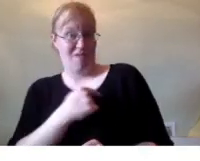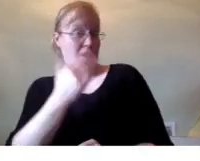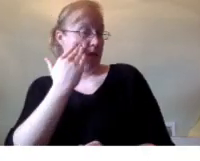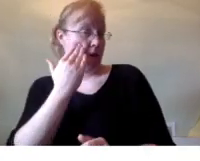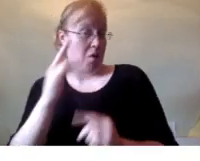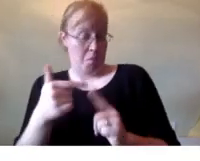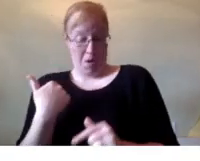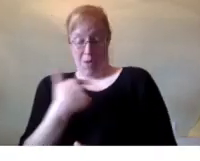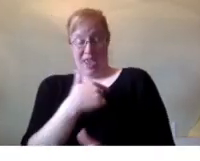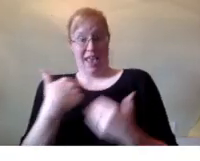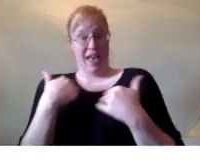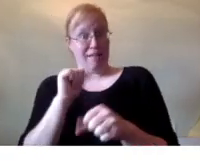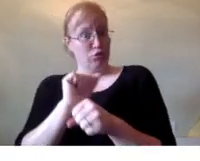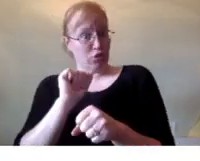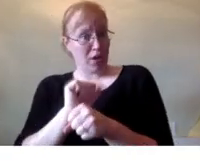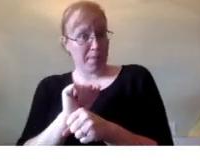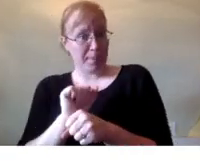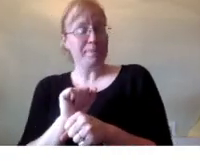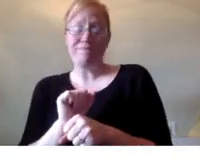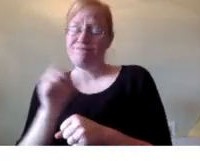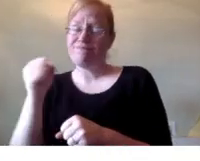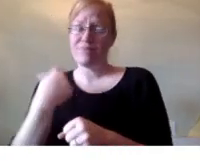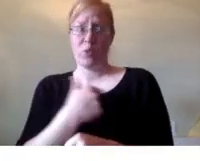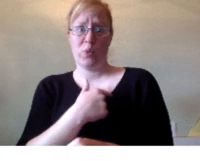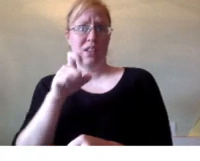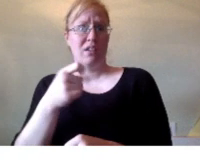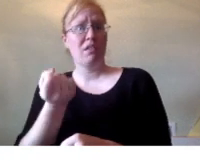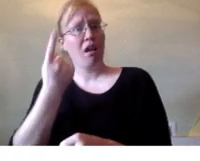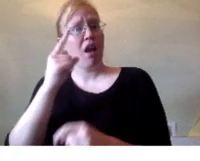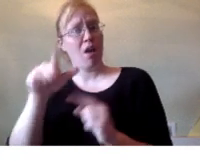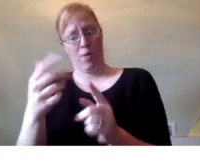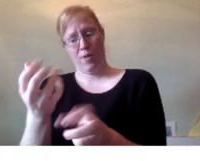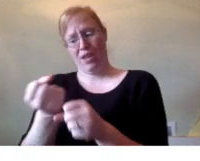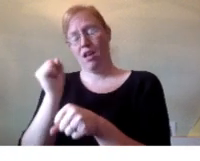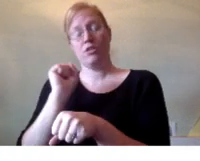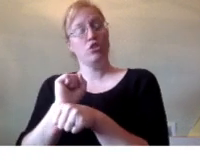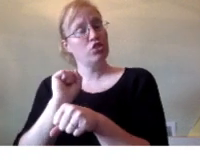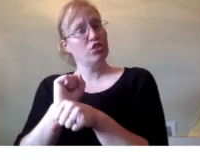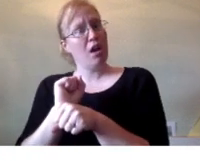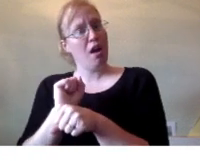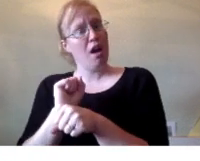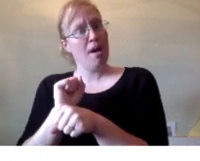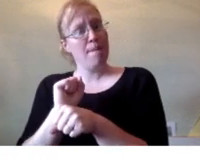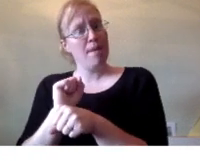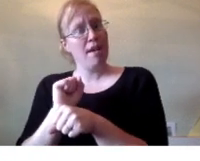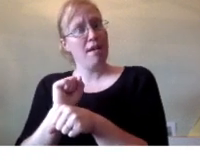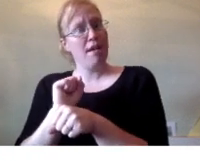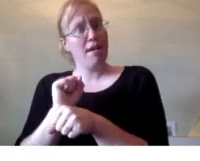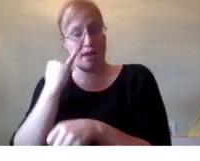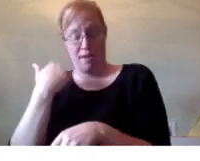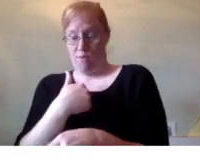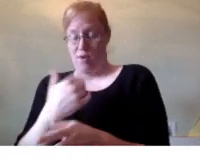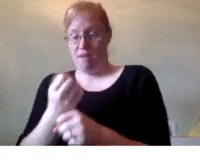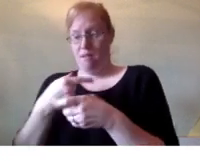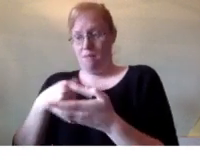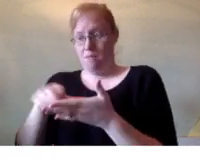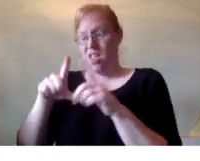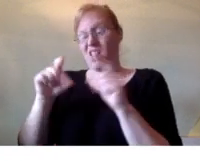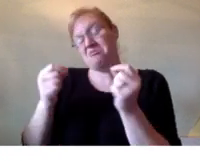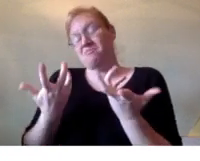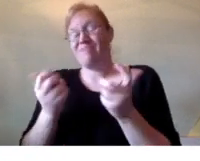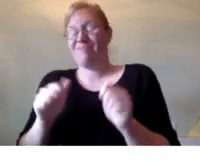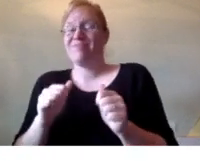have a job? Yeah, we need to understand that when we get a job, if we get a paycheck, most likely